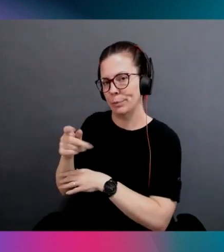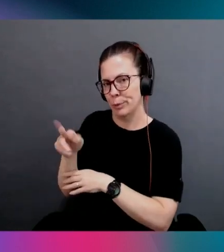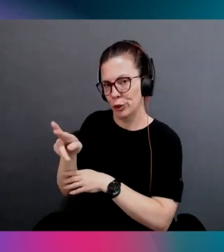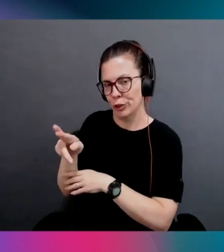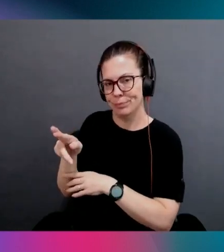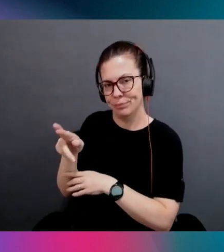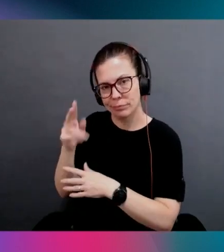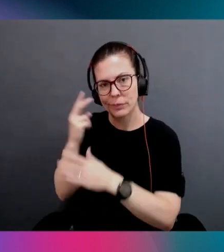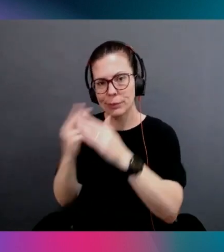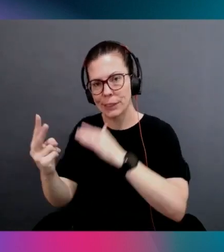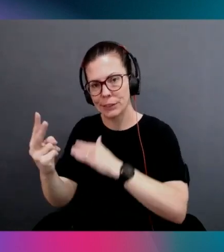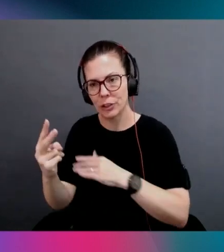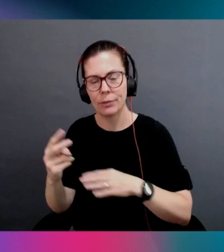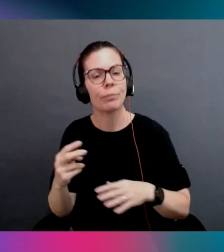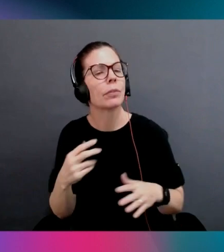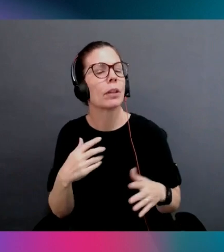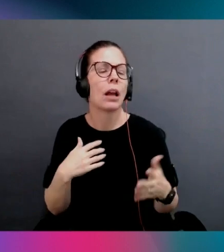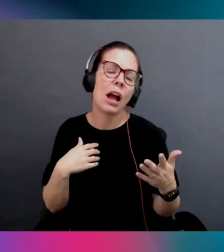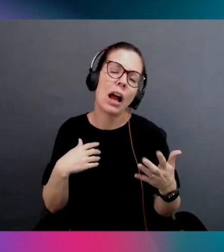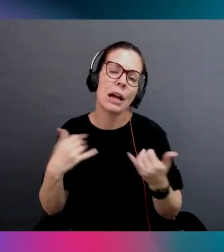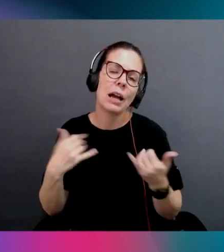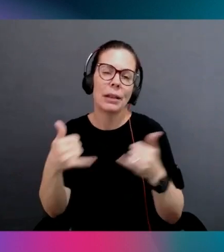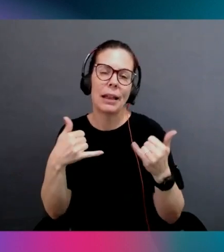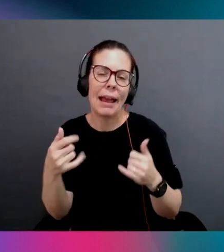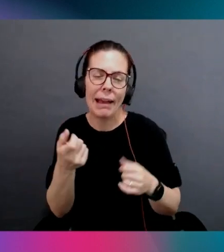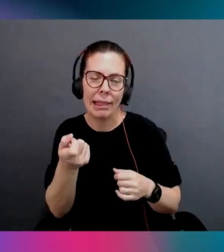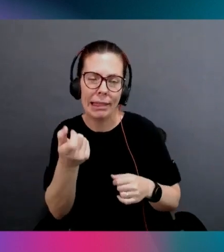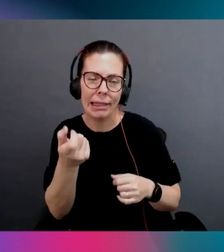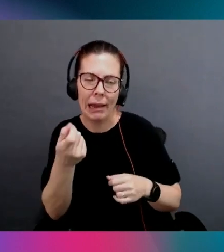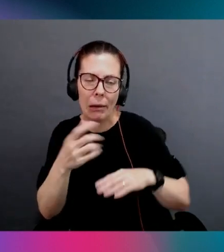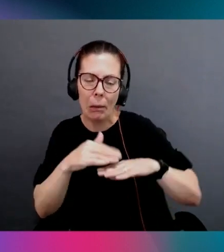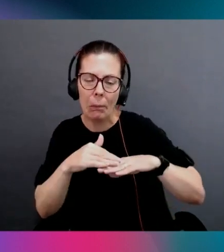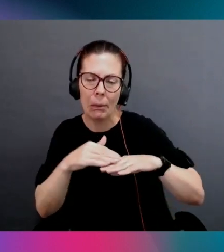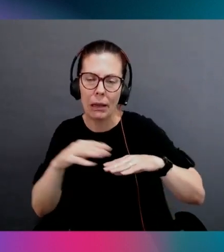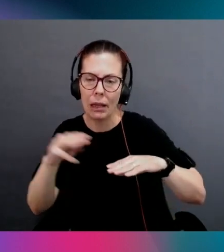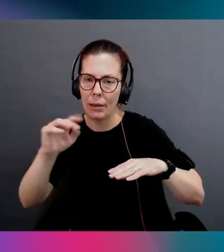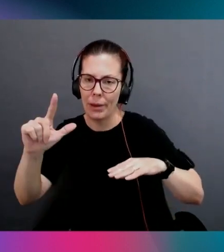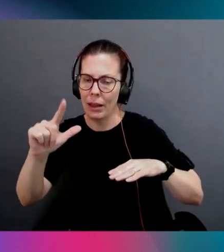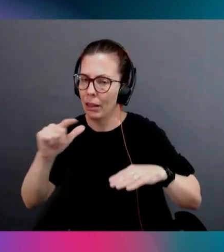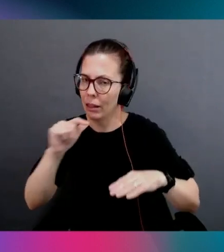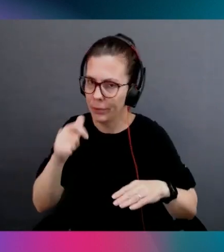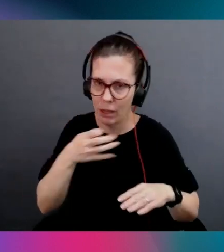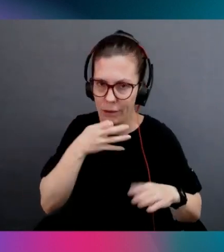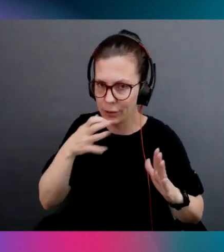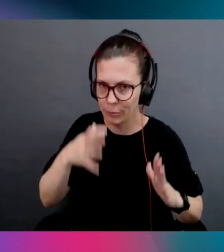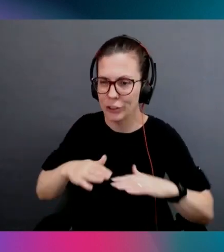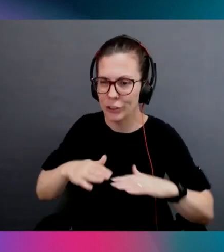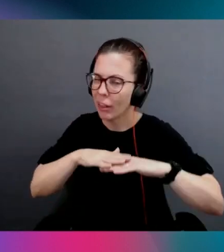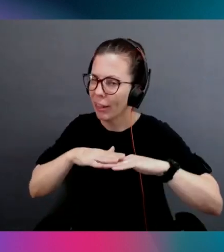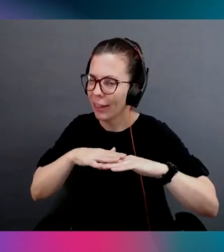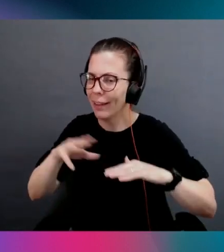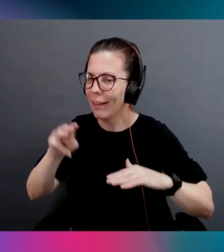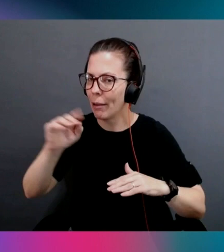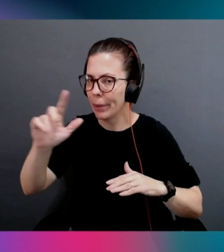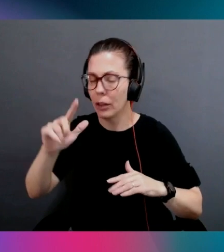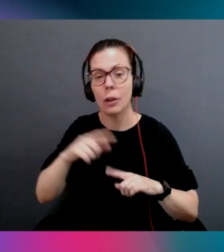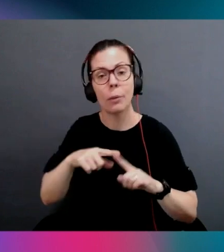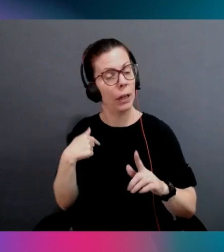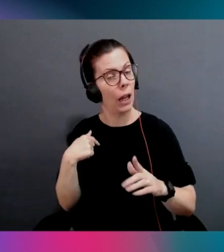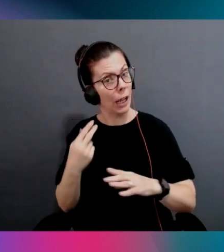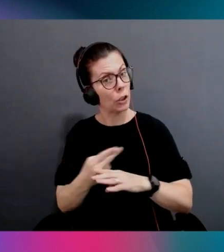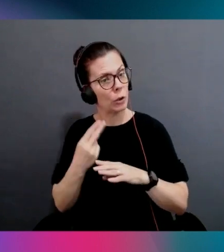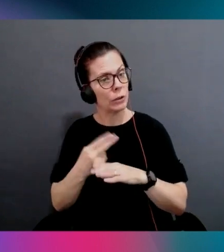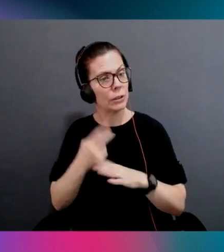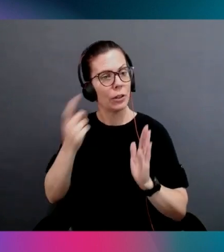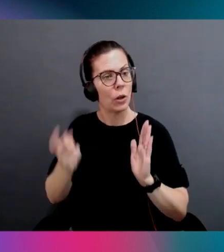a little bit with ML, and a little bit. I'm no expert. But when I used it, I noticed that the more